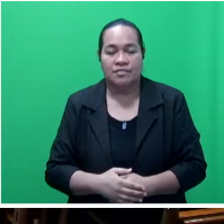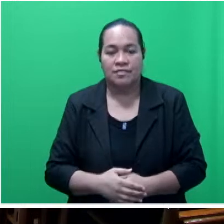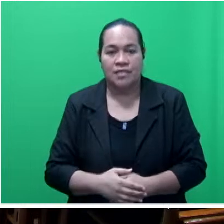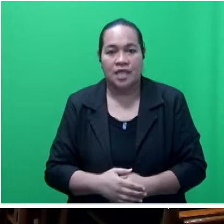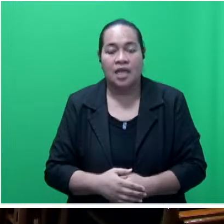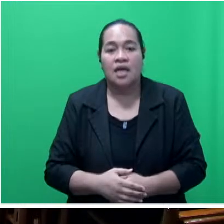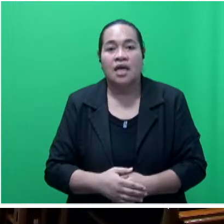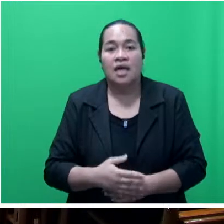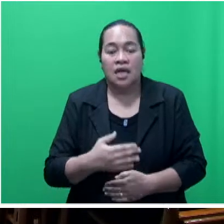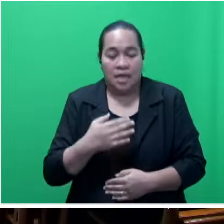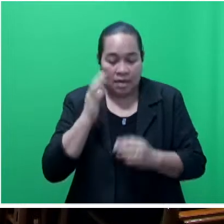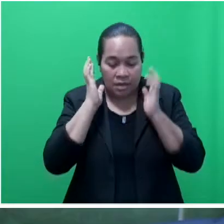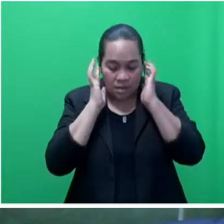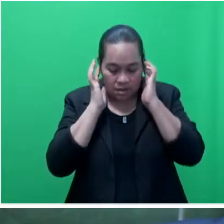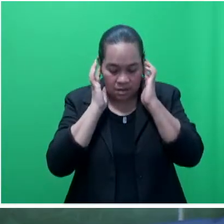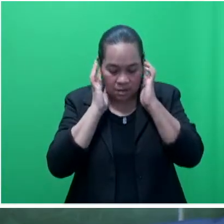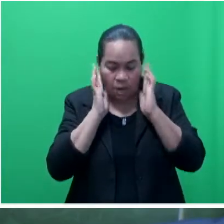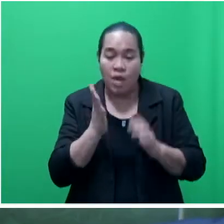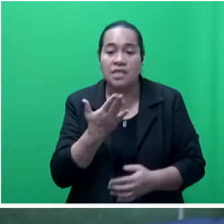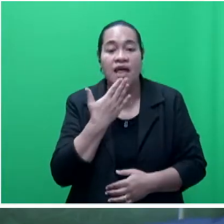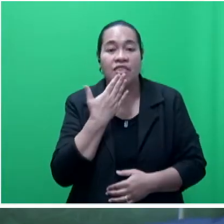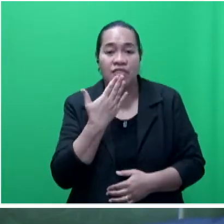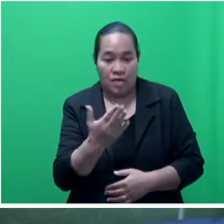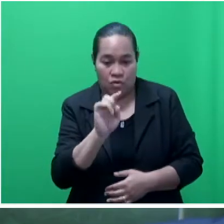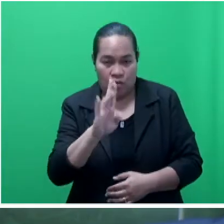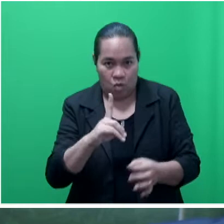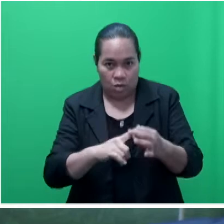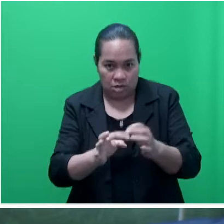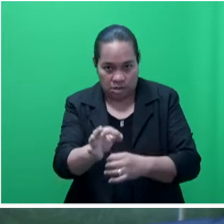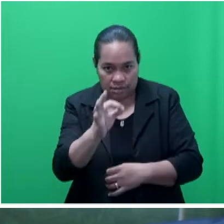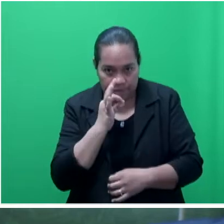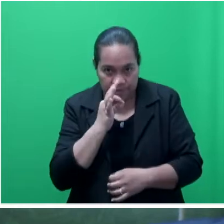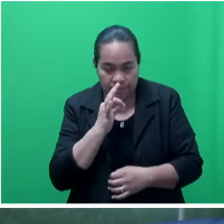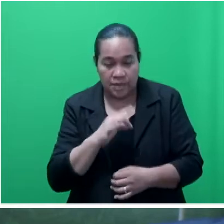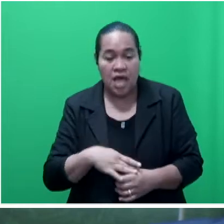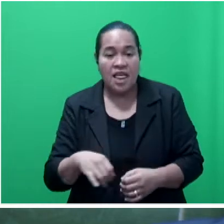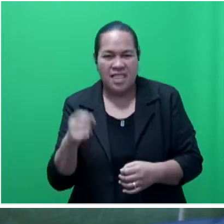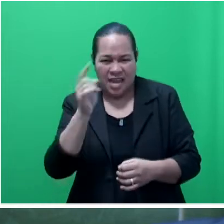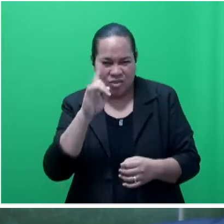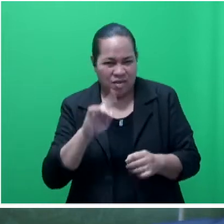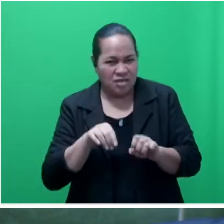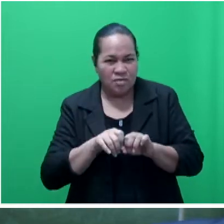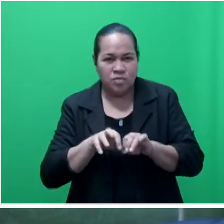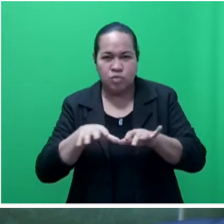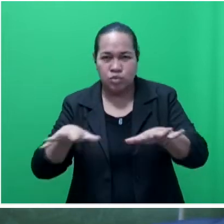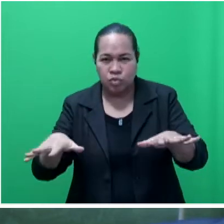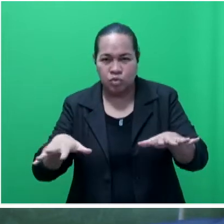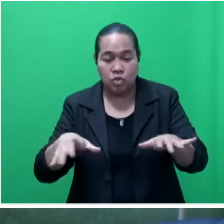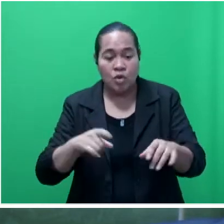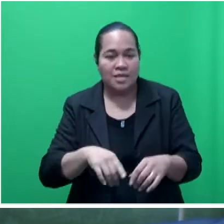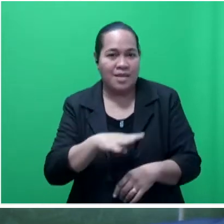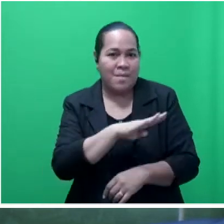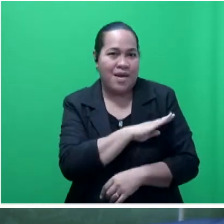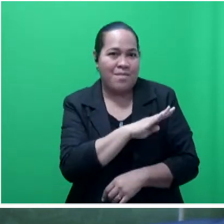Thank you, Mr. Speaker, sir. I'd like to thank the honourable member for this question. Mr. Speaker, sir, the electrification program under the Bainimarama